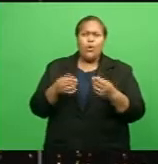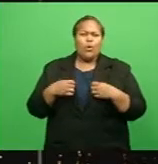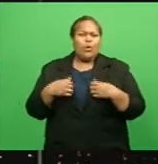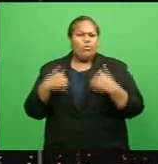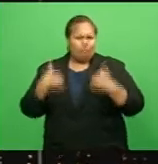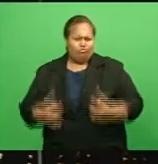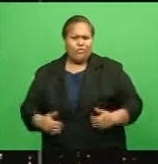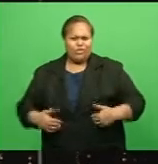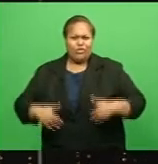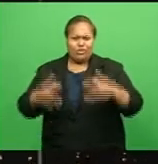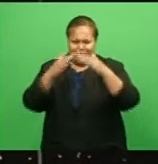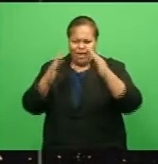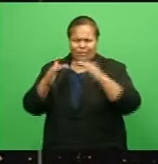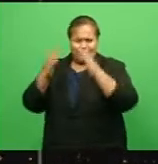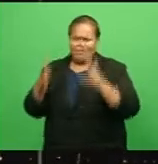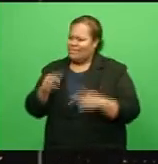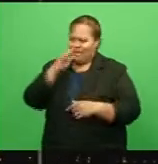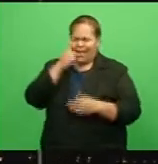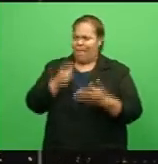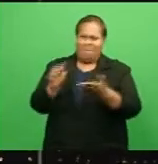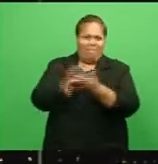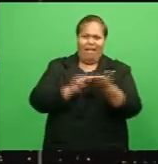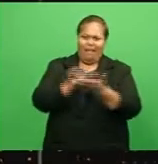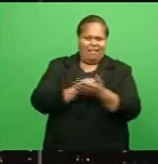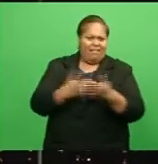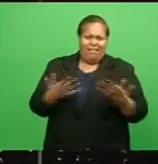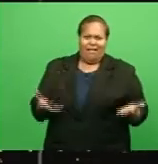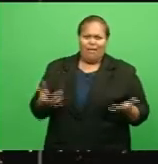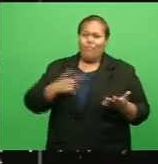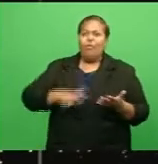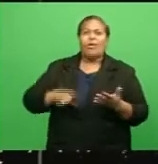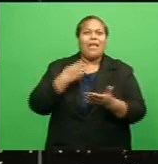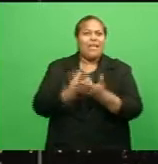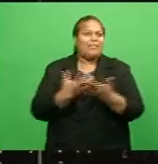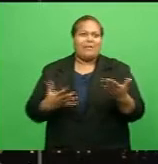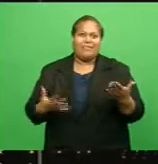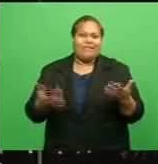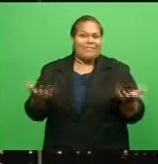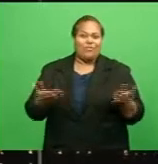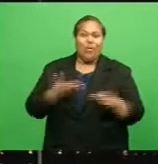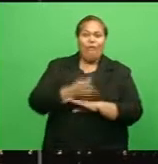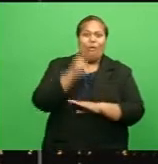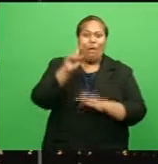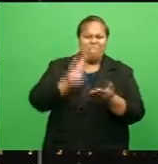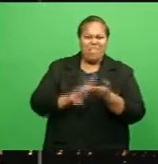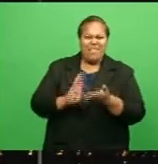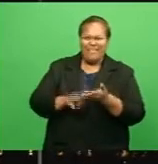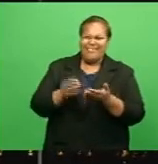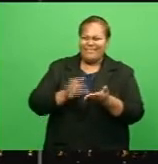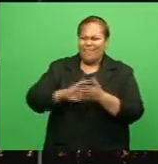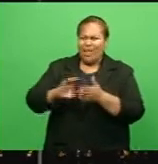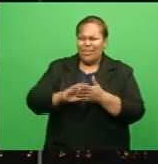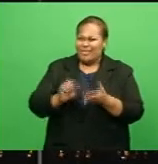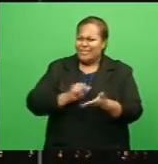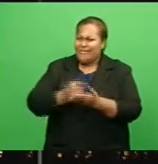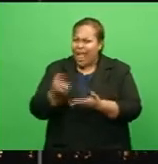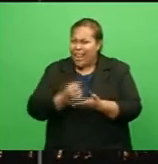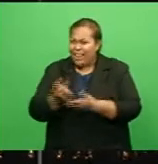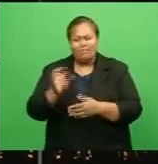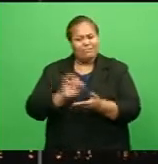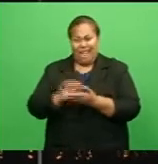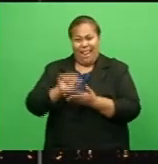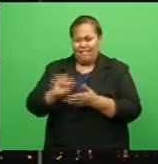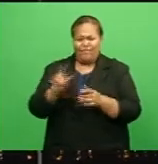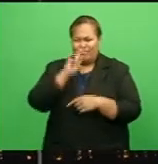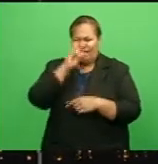not risking investing in homes currently valued over $1 million. This has resulted in local valuers seeing a decline in the demand